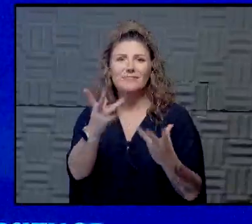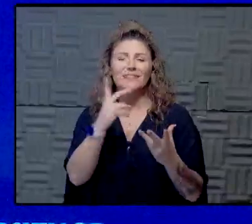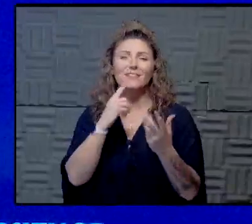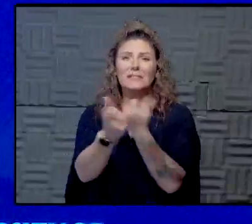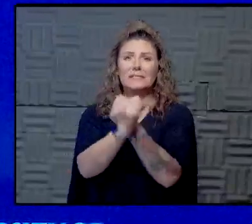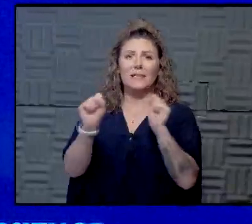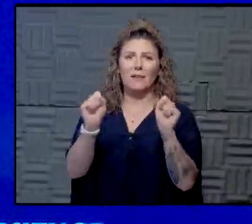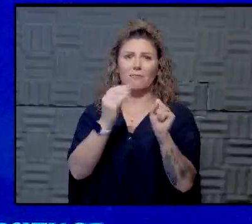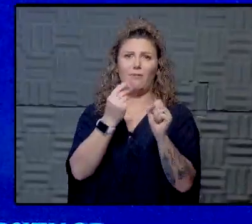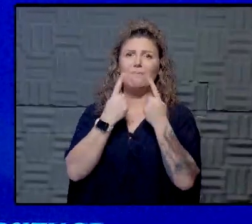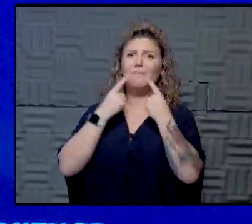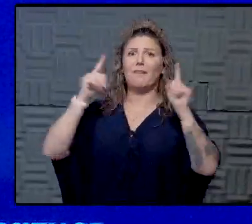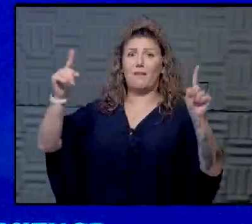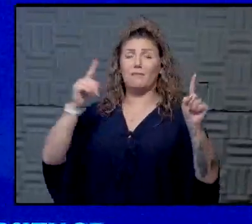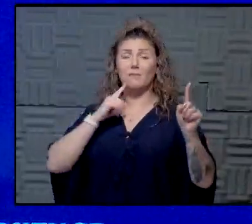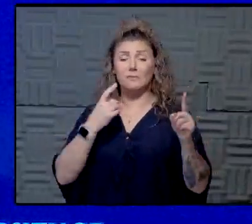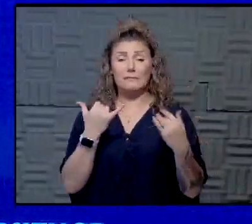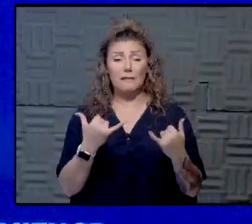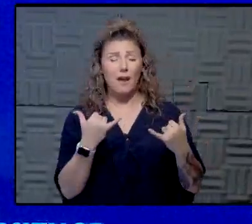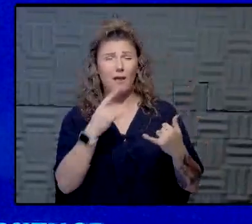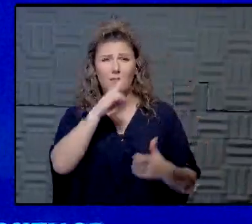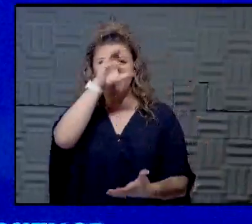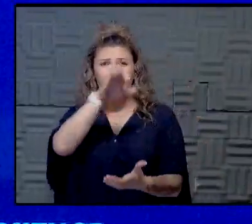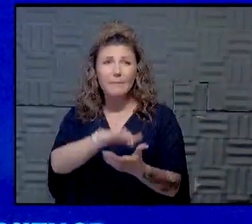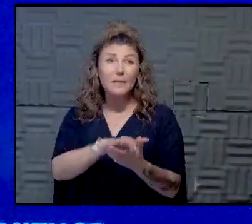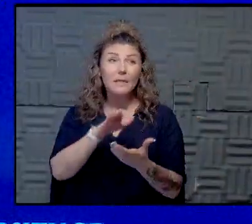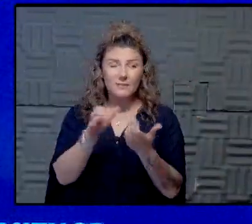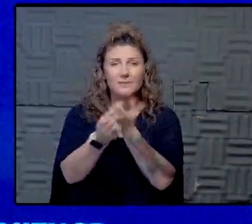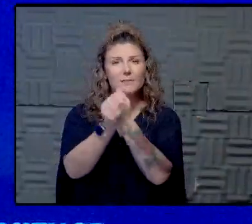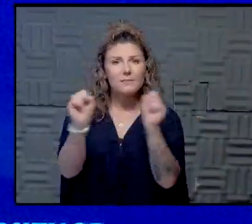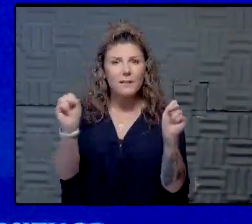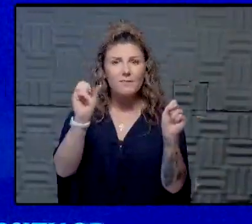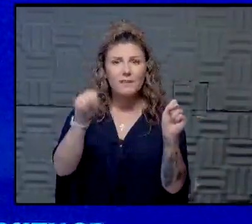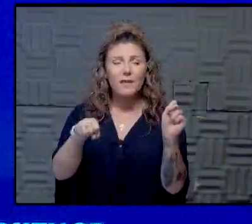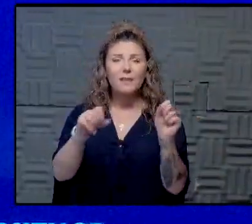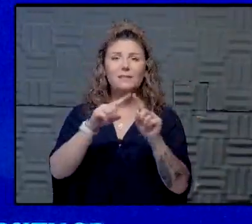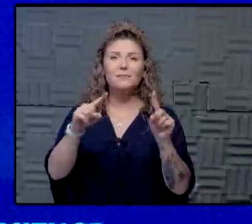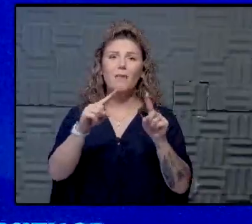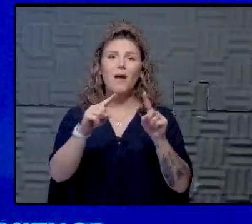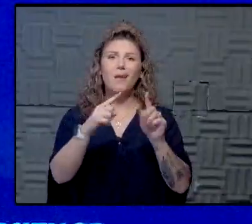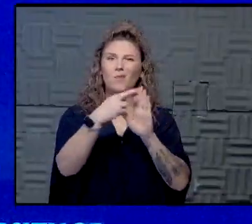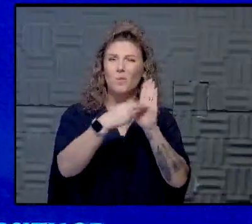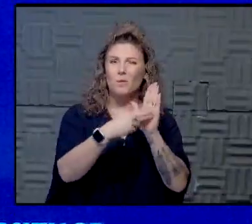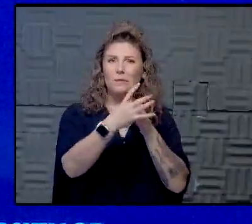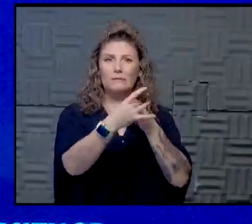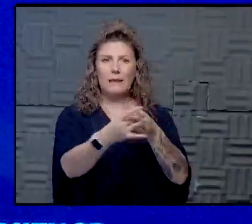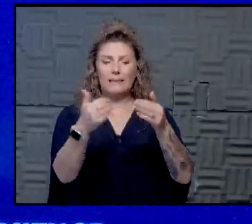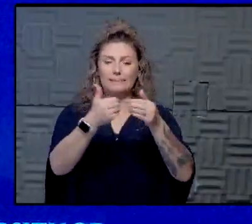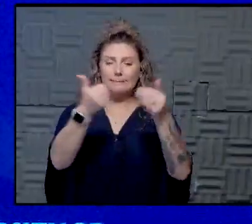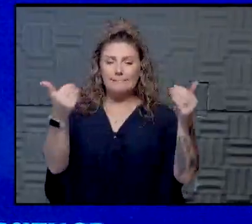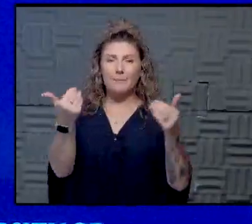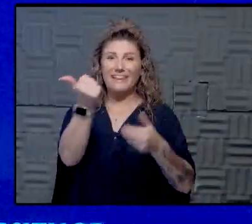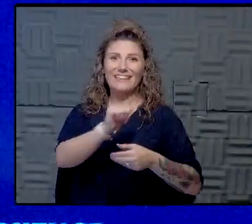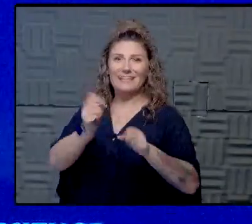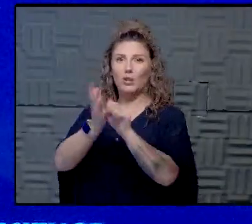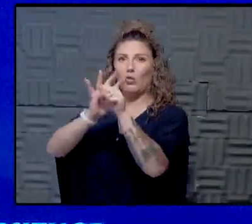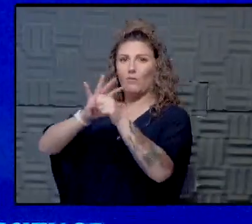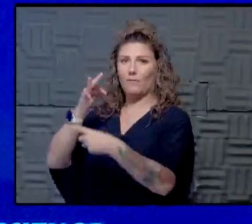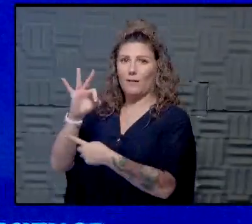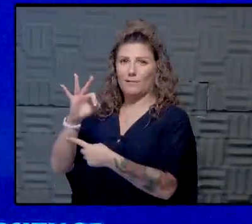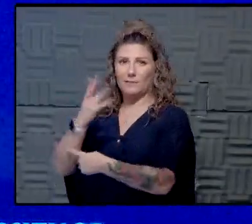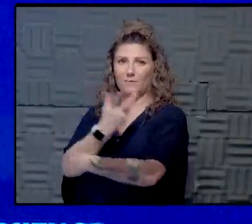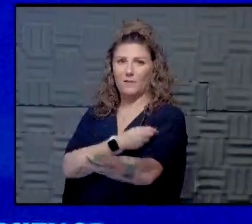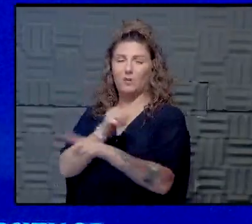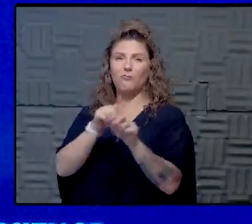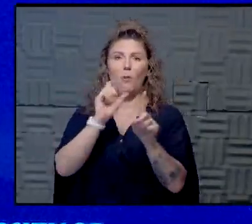and efficacy, which right now I believe it's probably safe, the guidance is you want to separate any COVID vaccine from